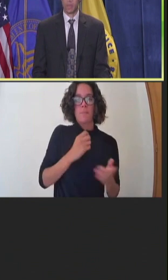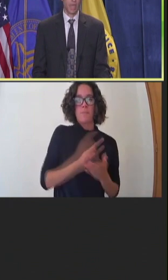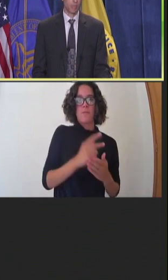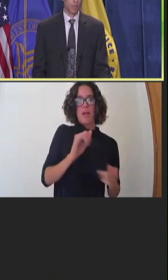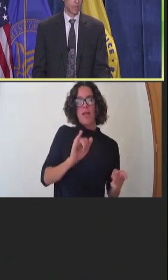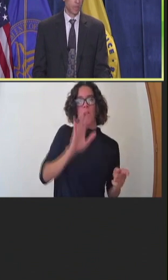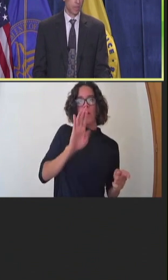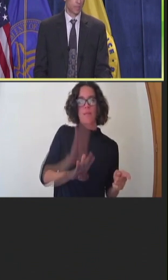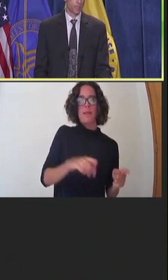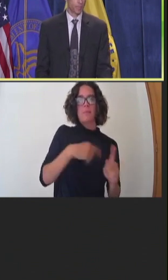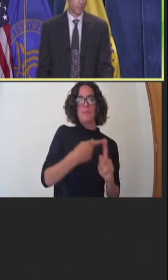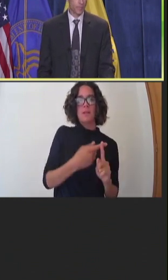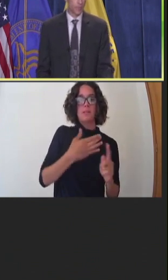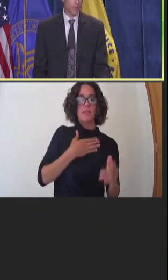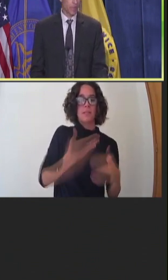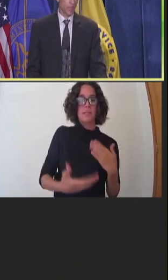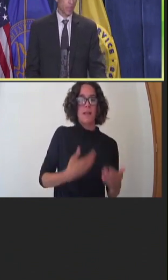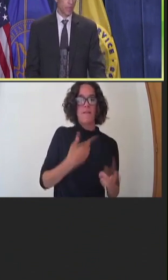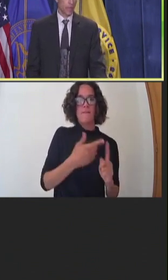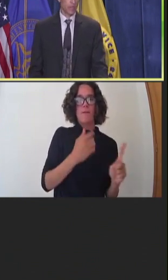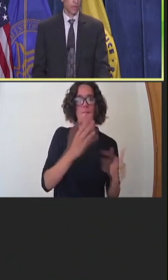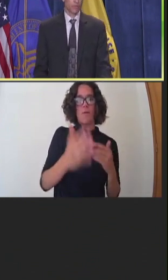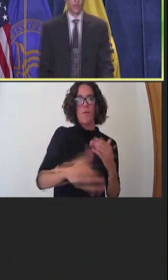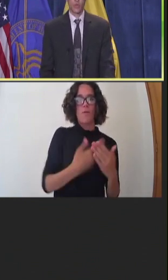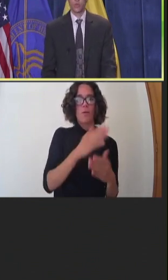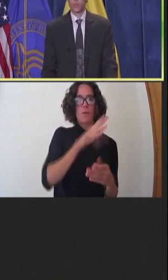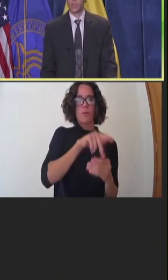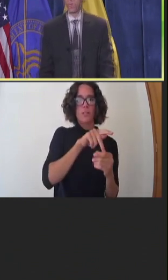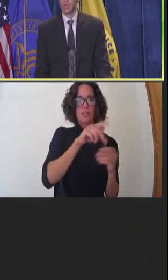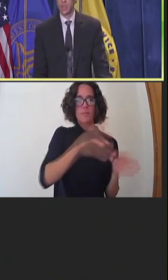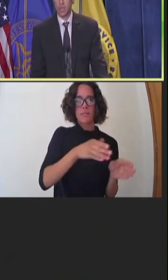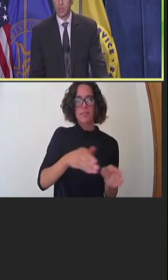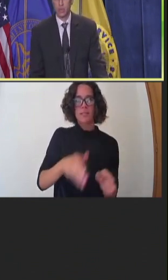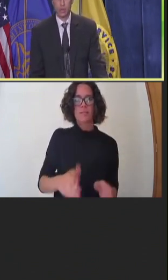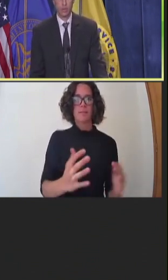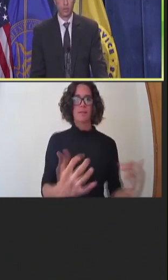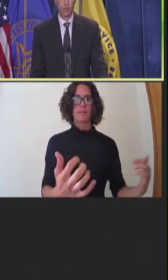consent by the participants. These are a few